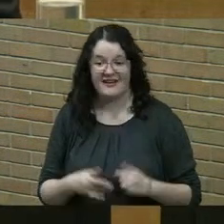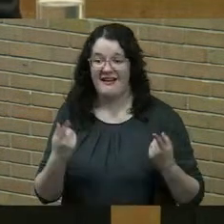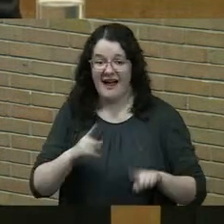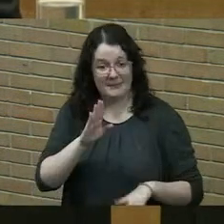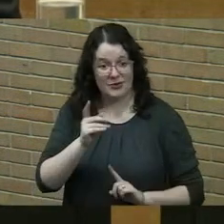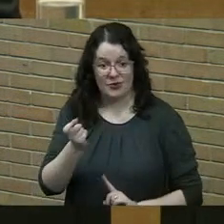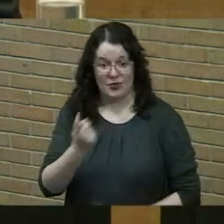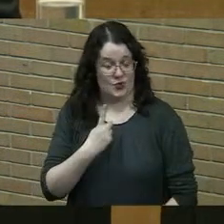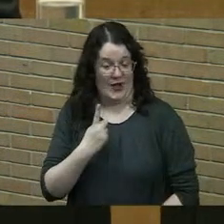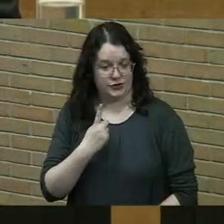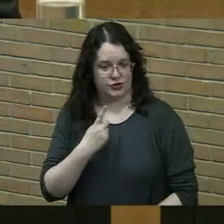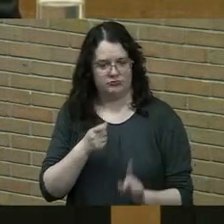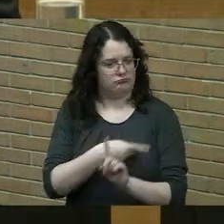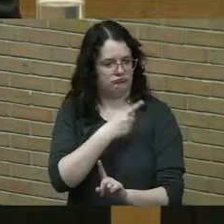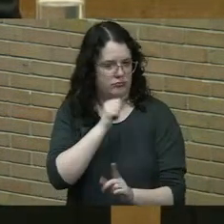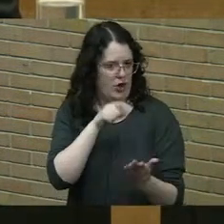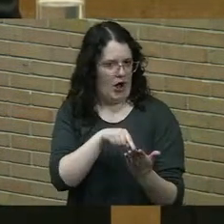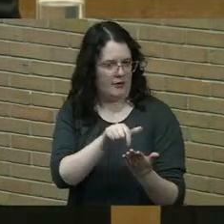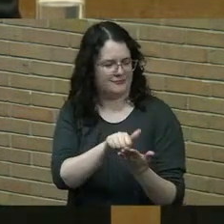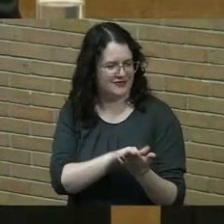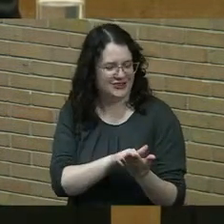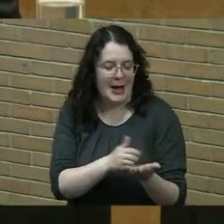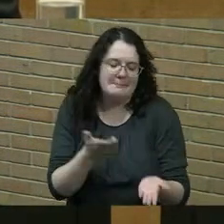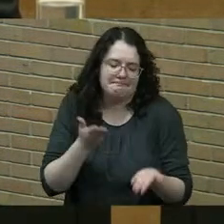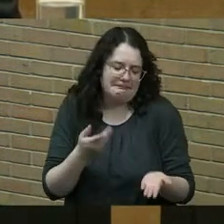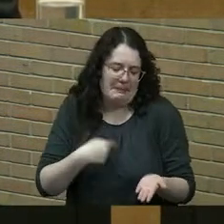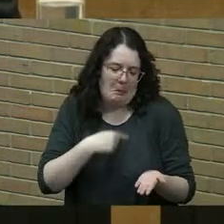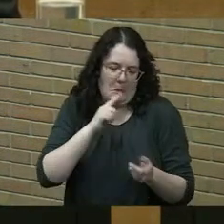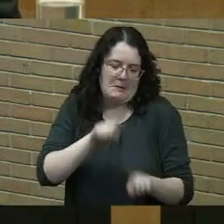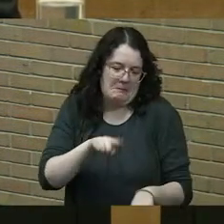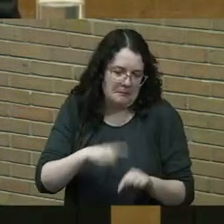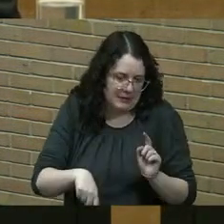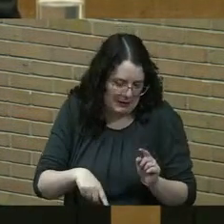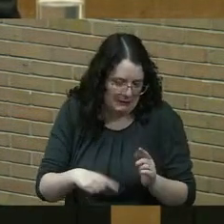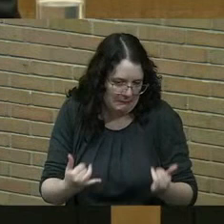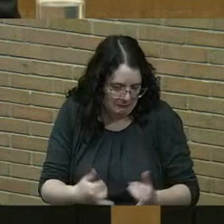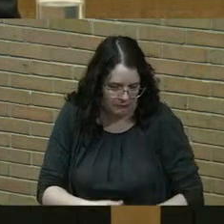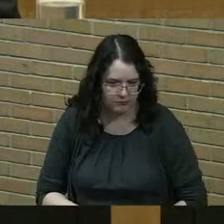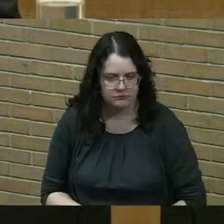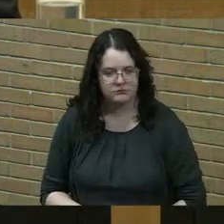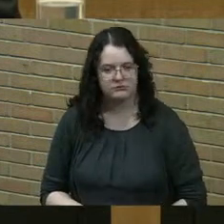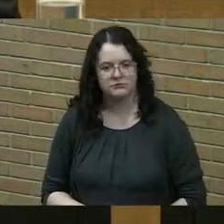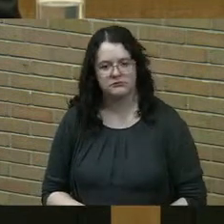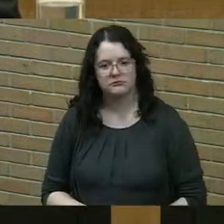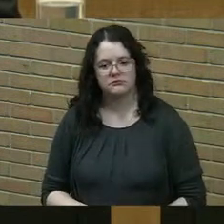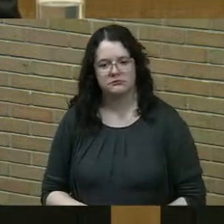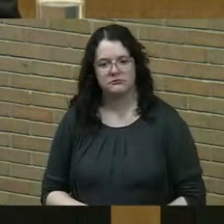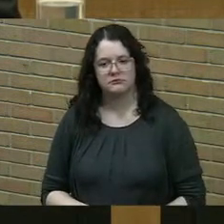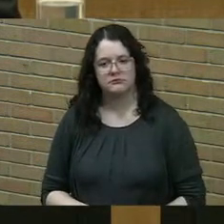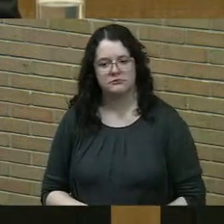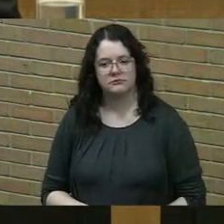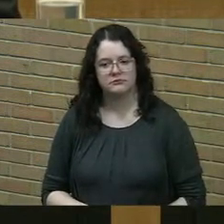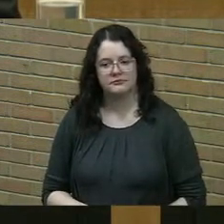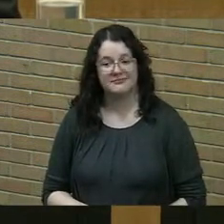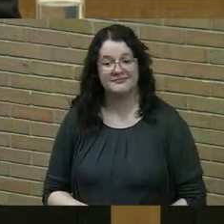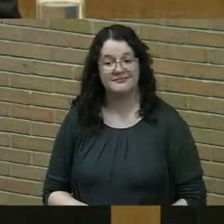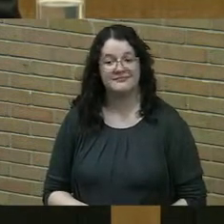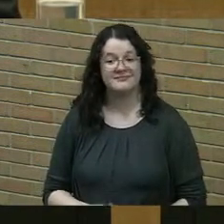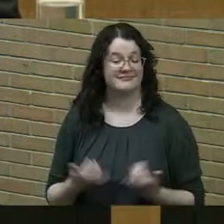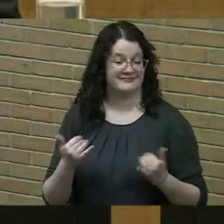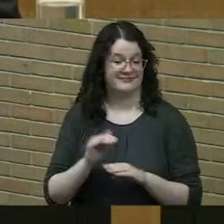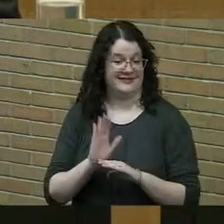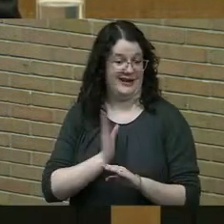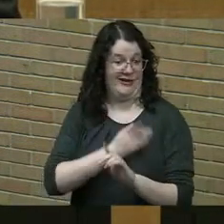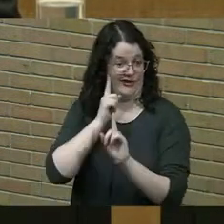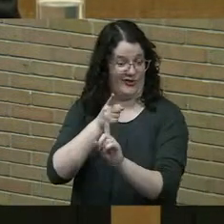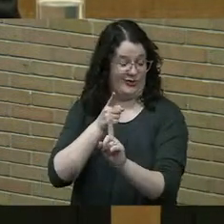your question relates to a matter that's not on tonight's agenda. But our goal here tonight and